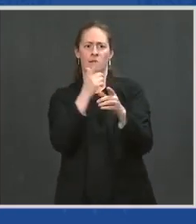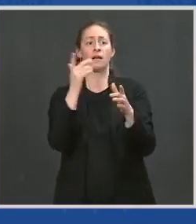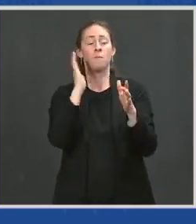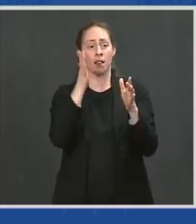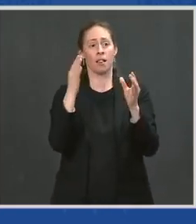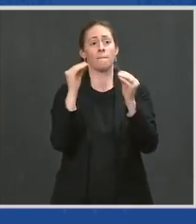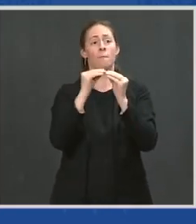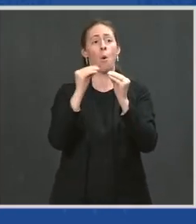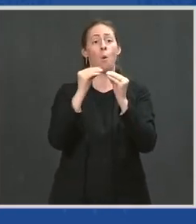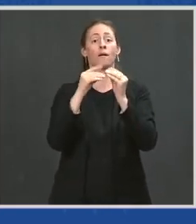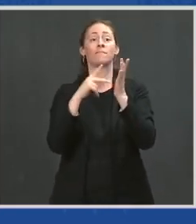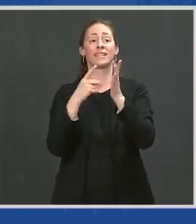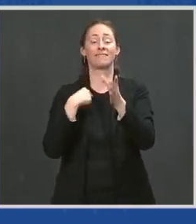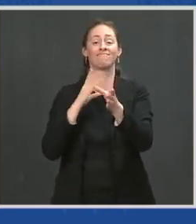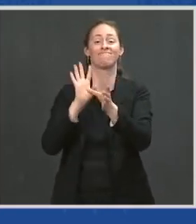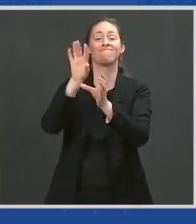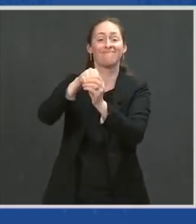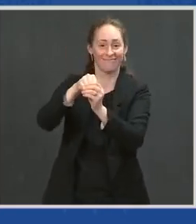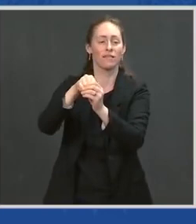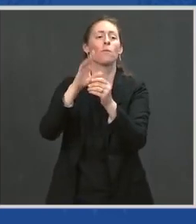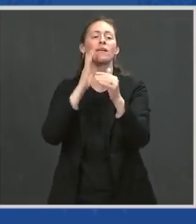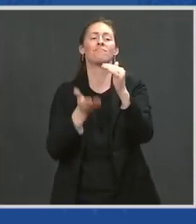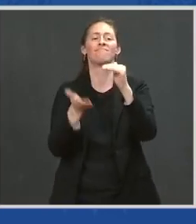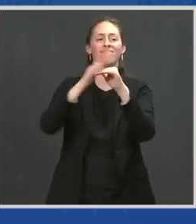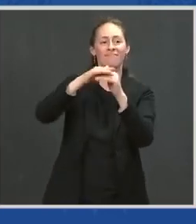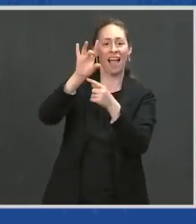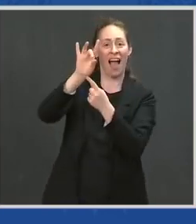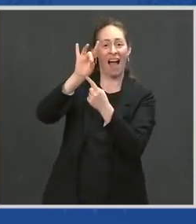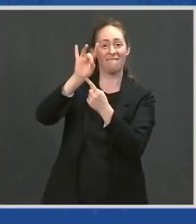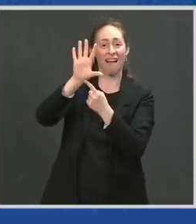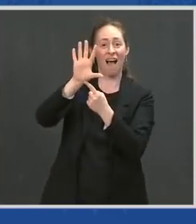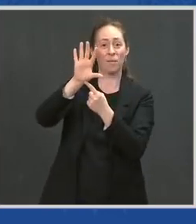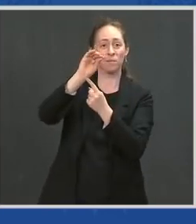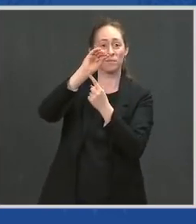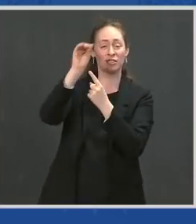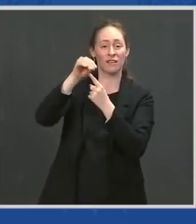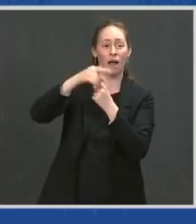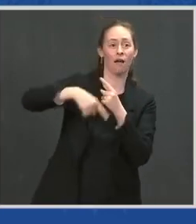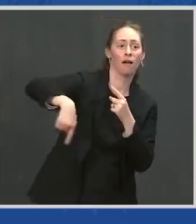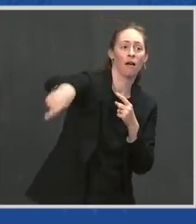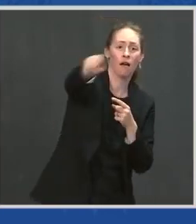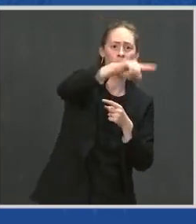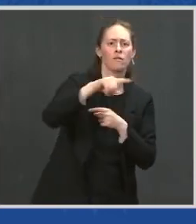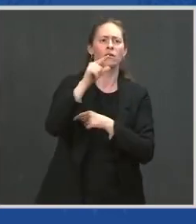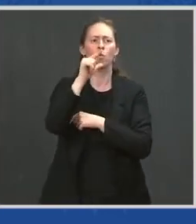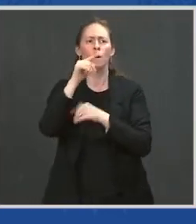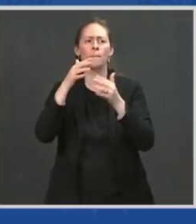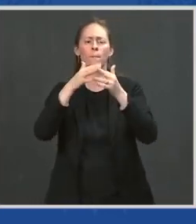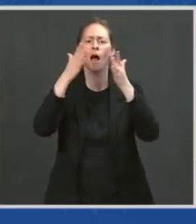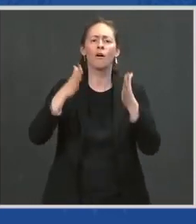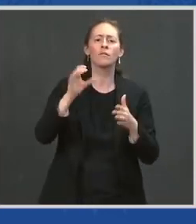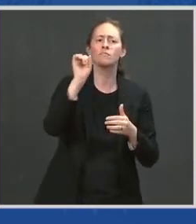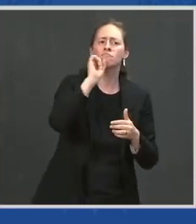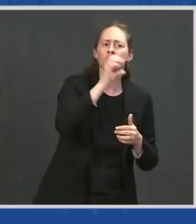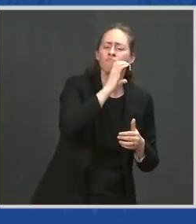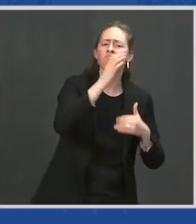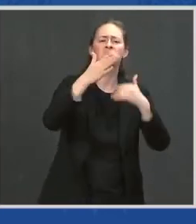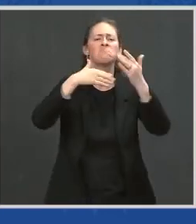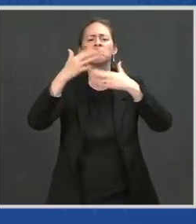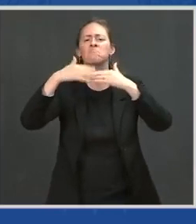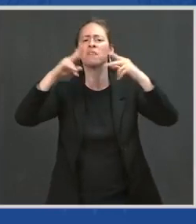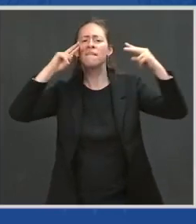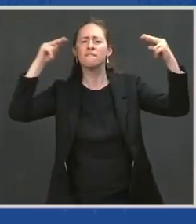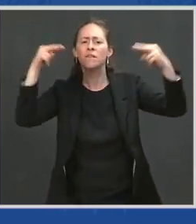of 65. 80% of American seniors of all races, religions, political views will have had at